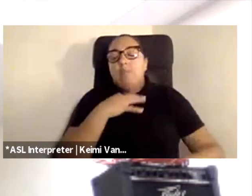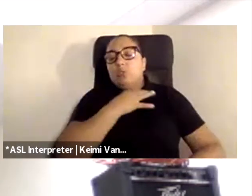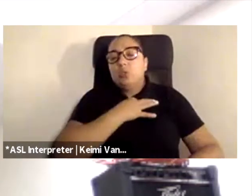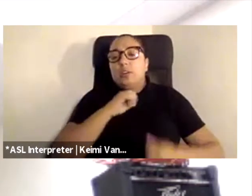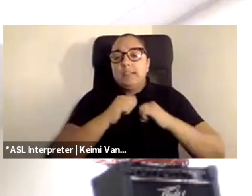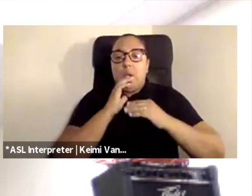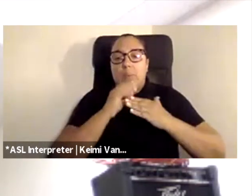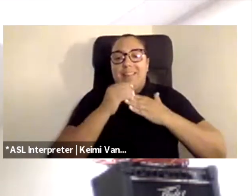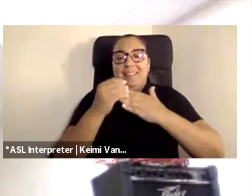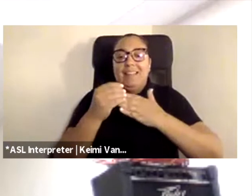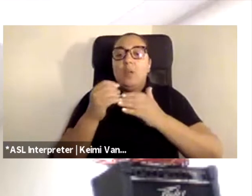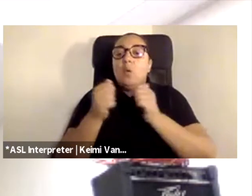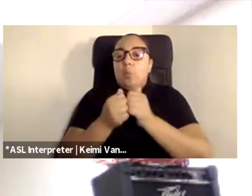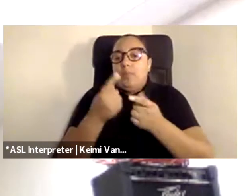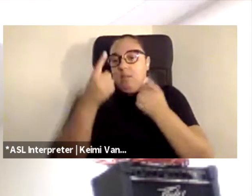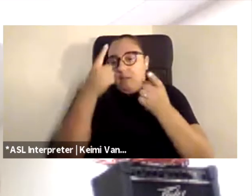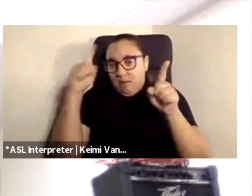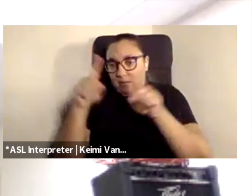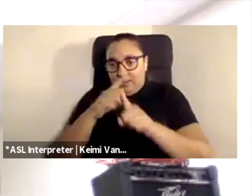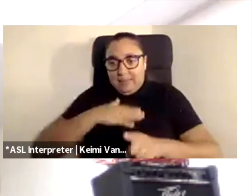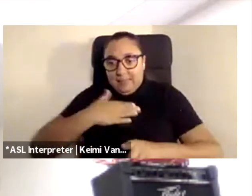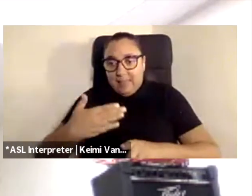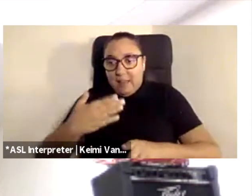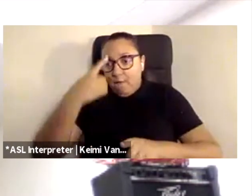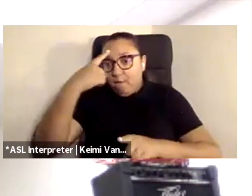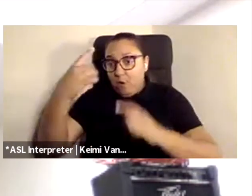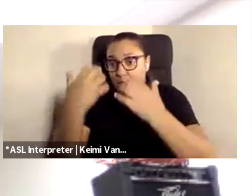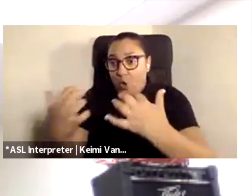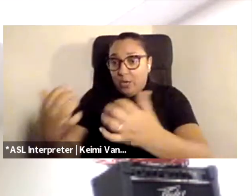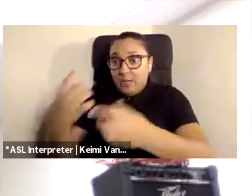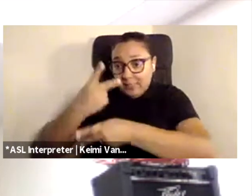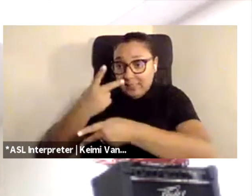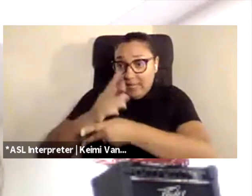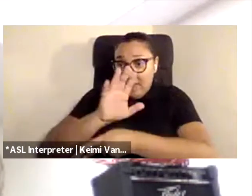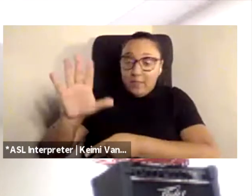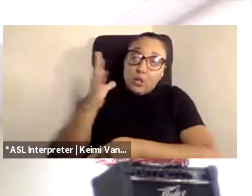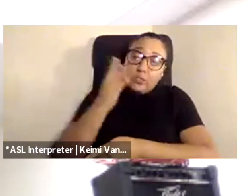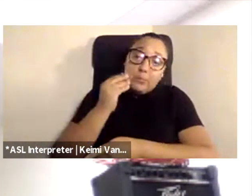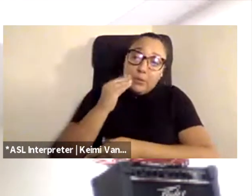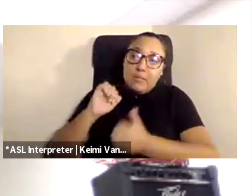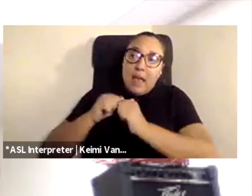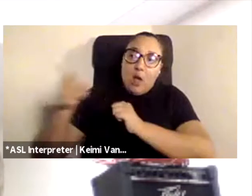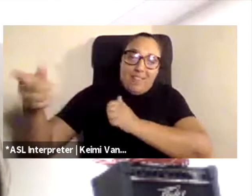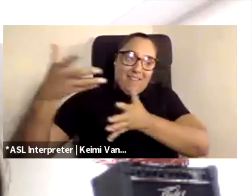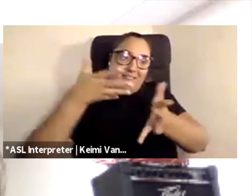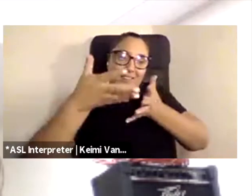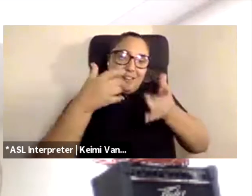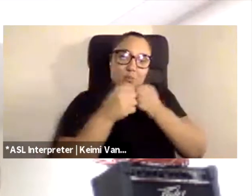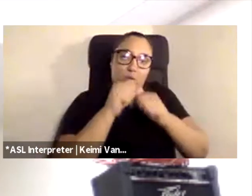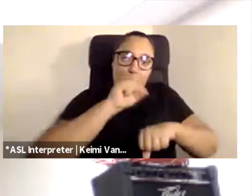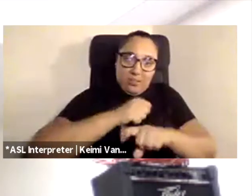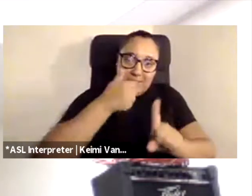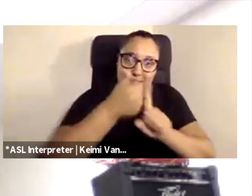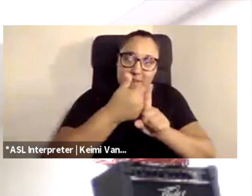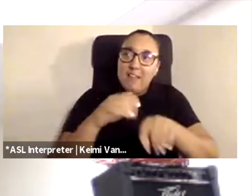the audience, to take care of their experiences and how they may engage with the work, to give them a little paper that